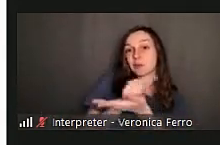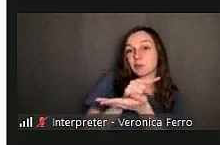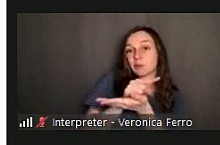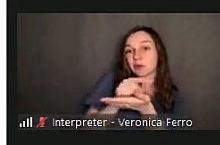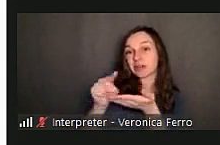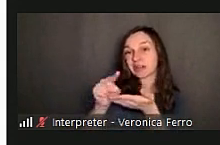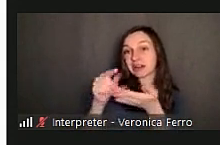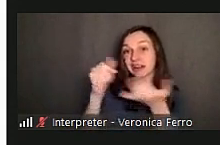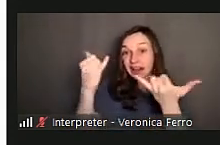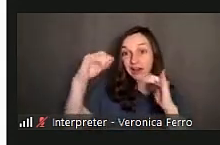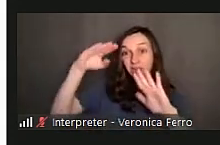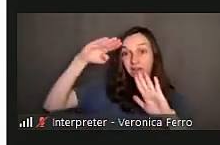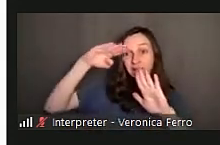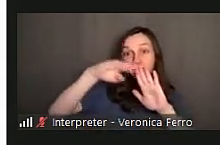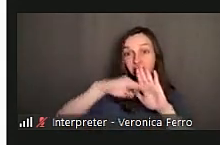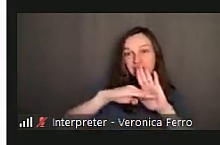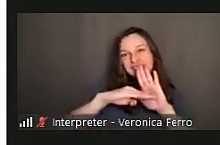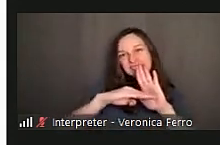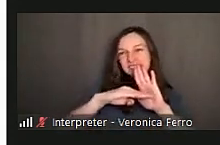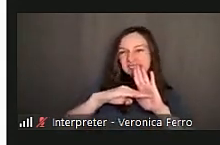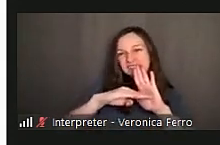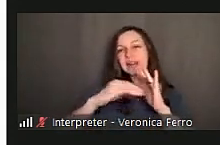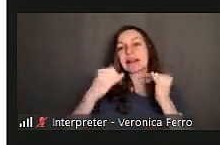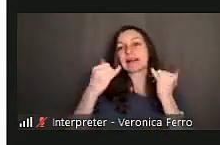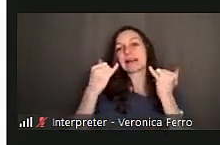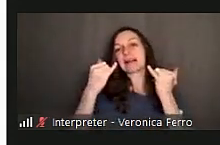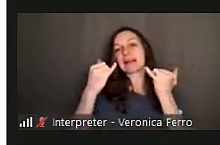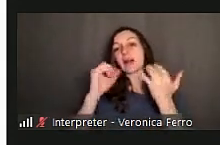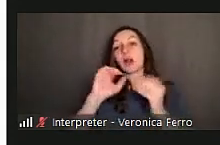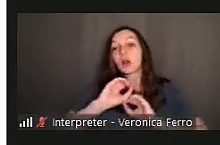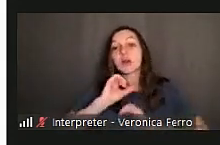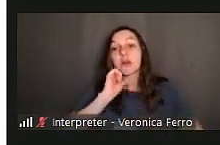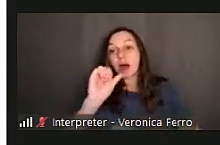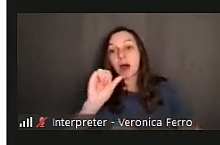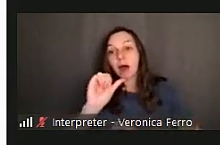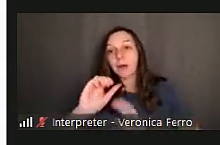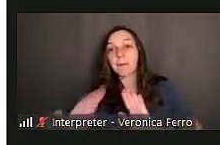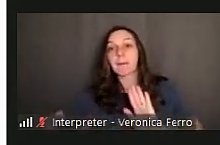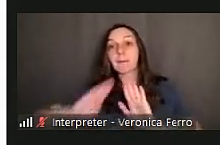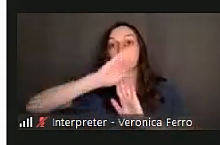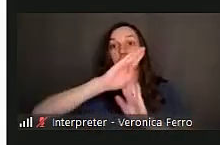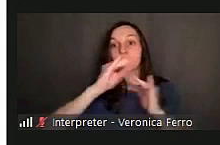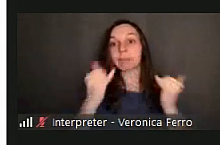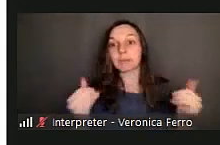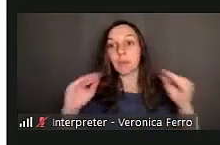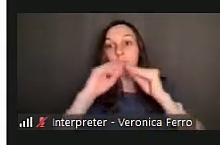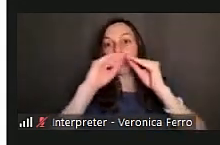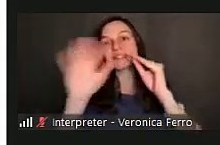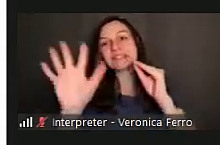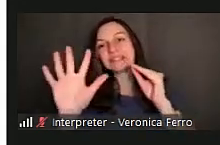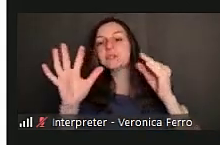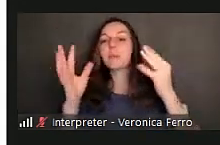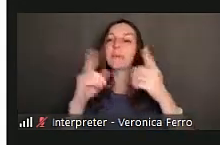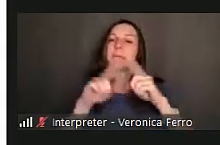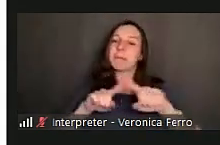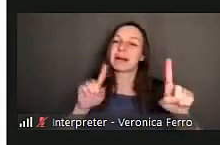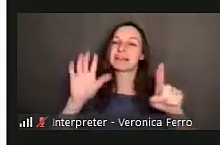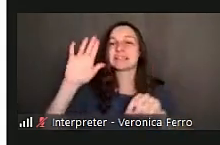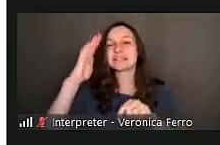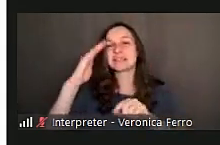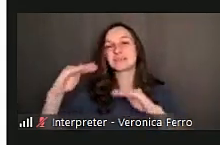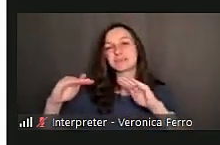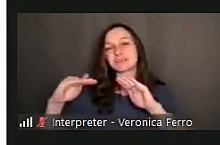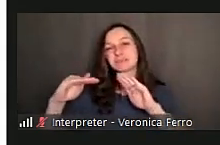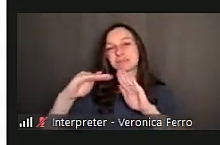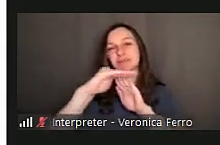bit. We're not seeing a clear increase, but it does look like more of a plateau than we were hoping to be seeing at this point.